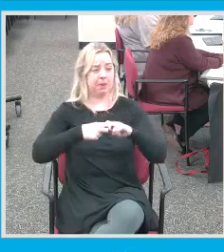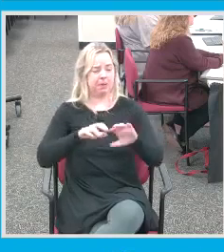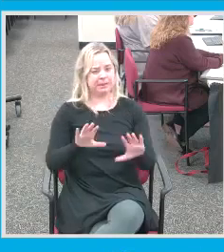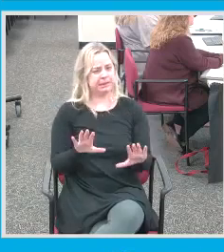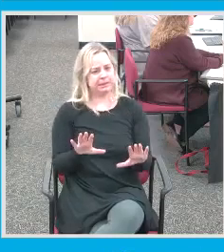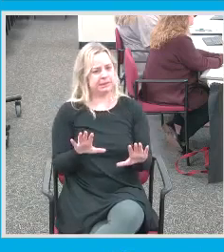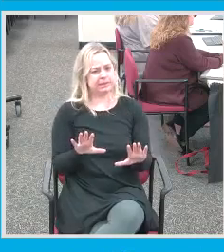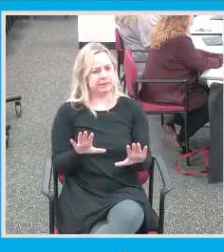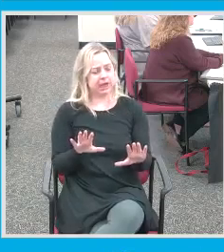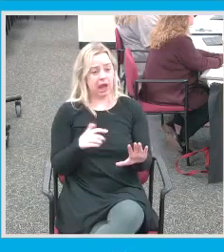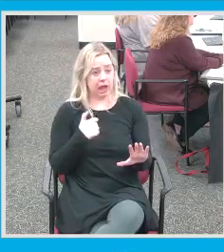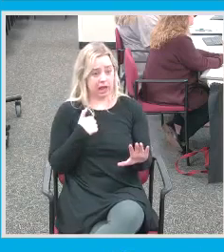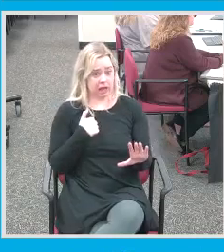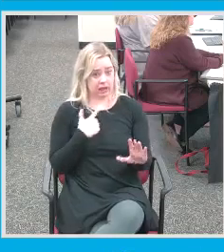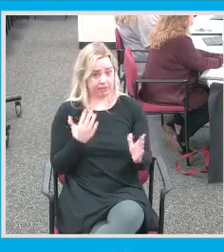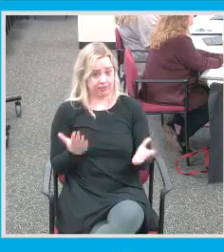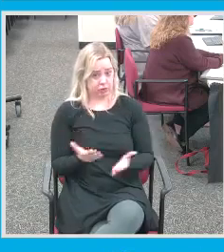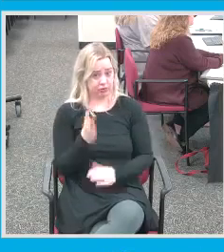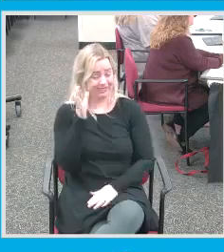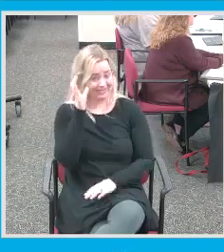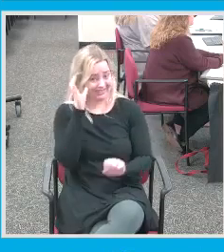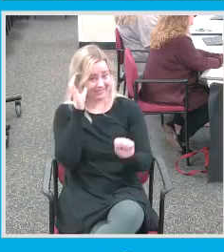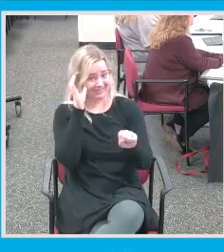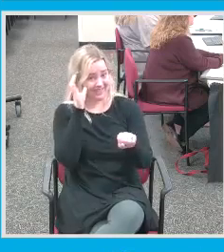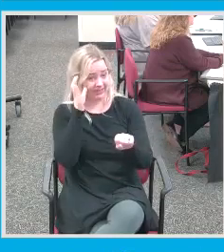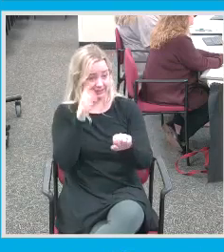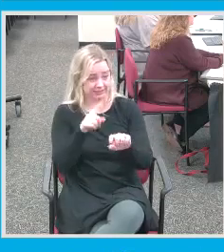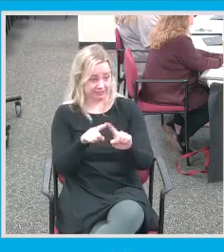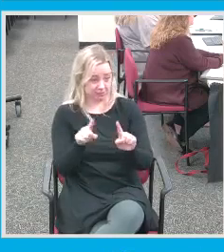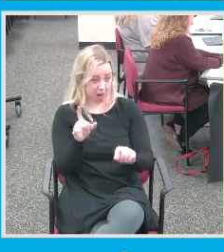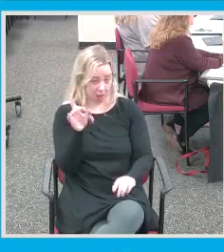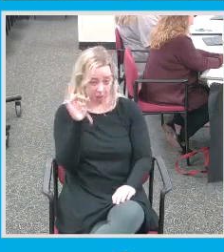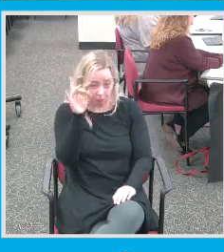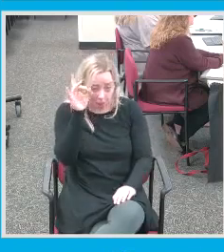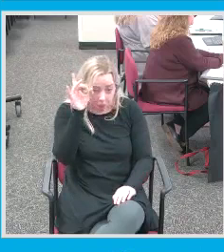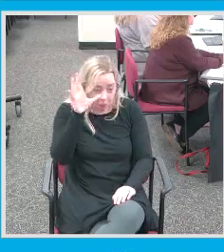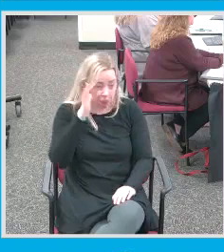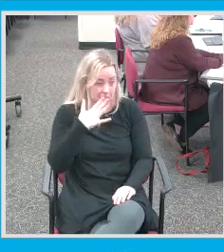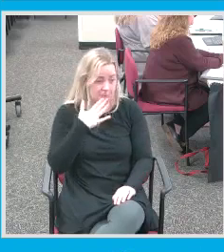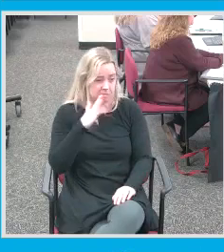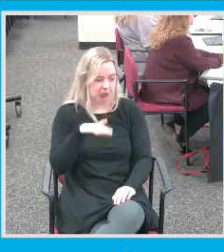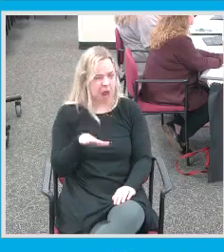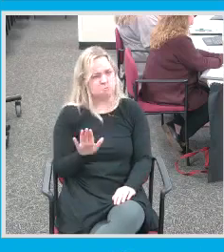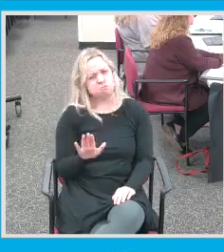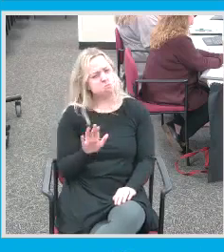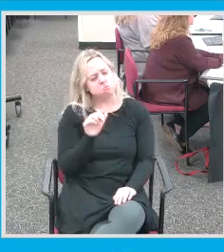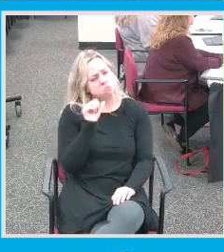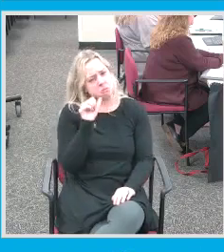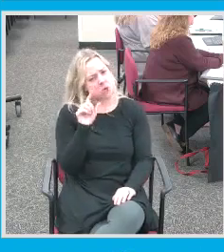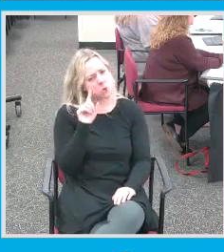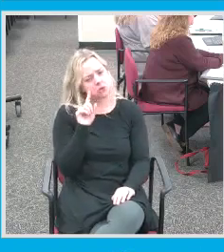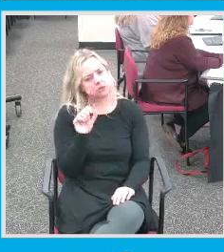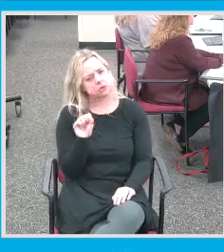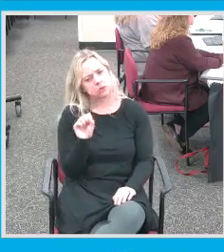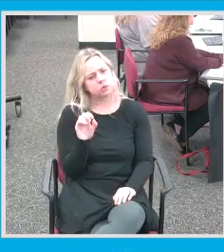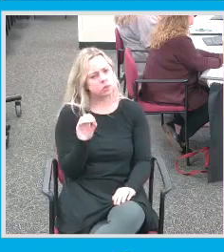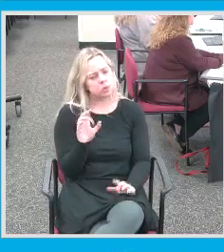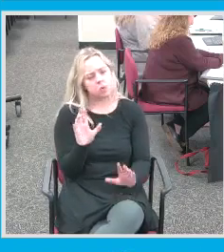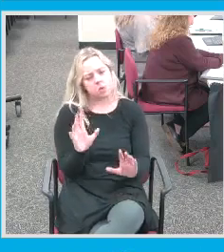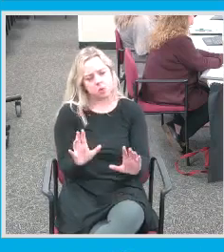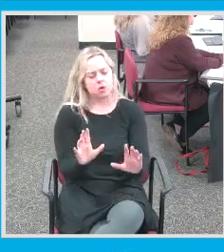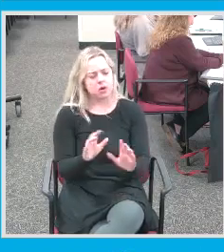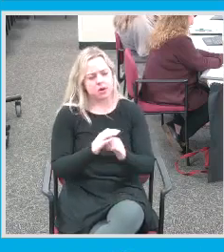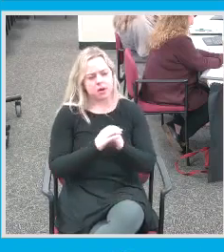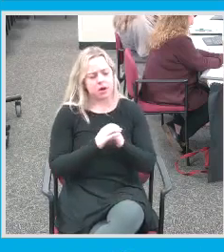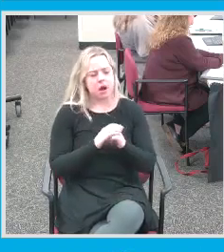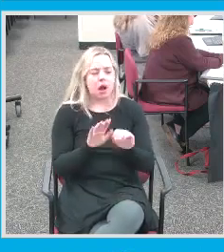I'm here to listen, but I don't know that it is that bad in El Paso County. Obviously we certainly don't want to